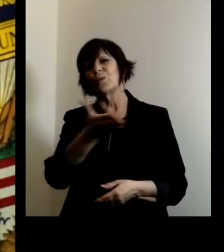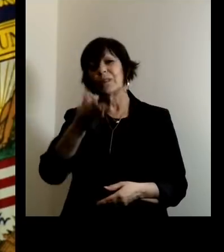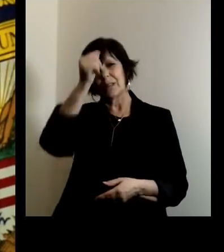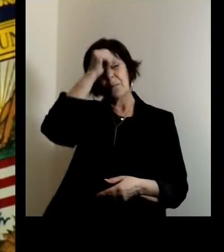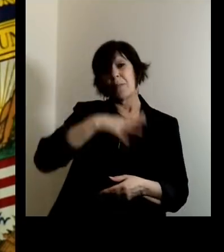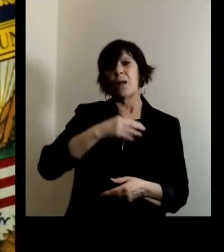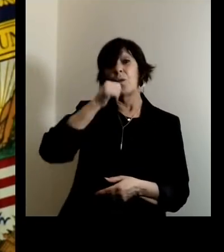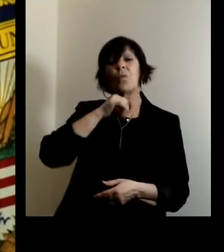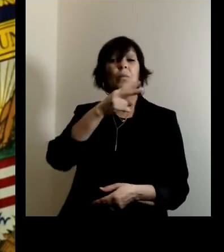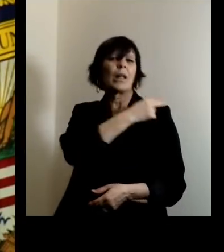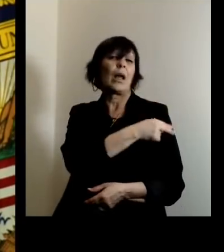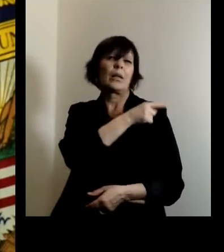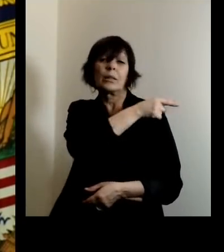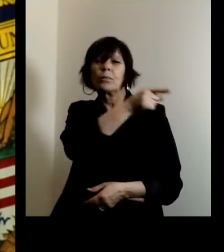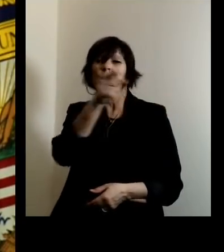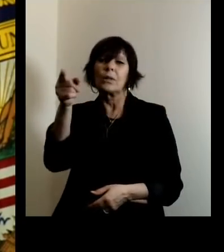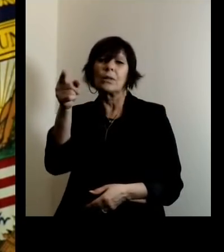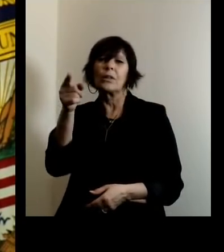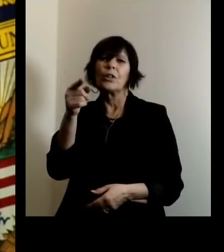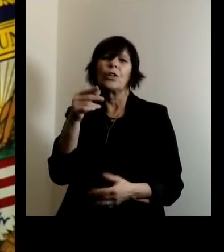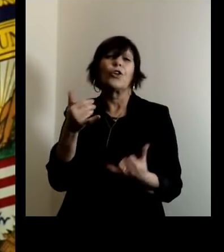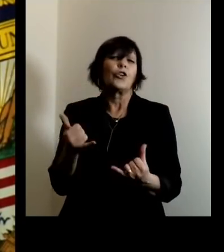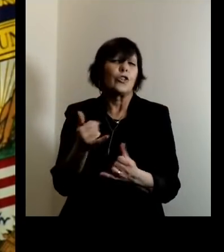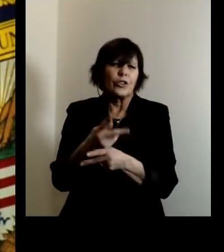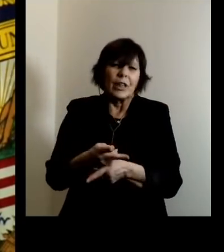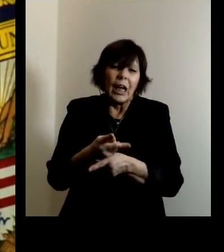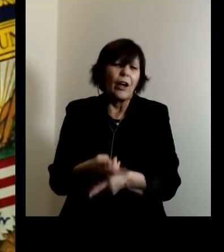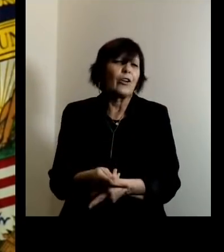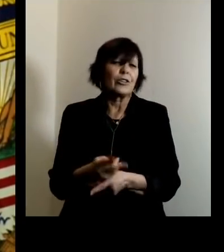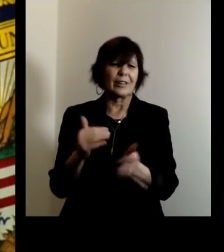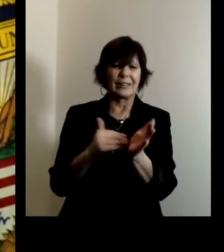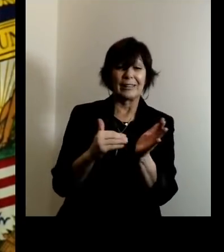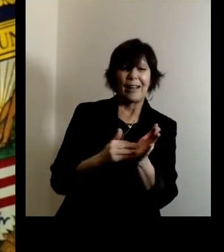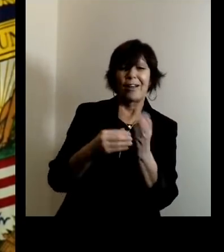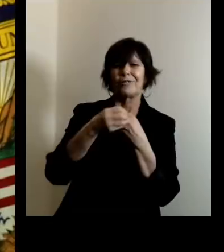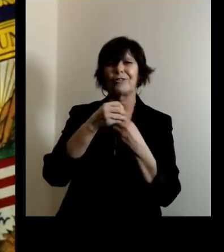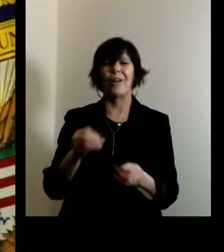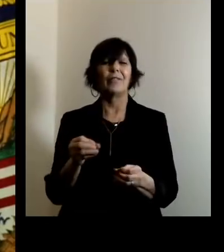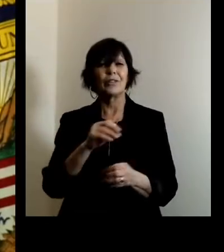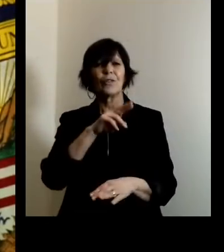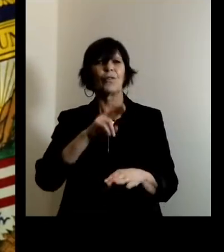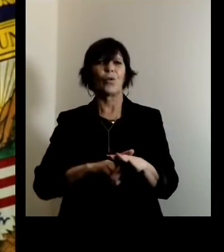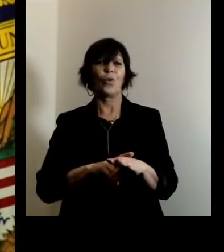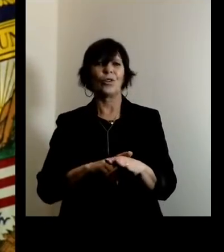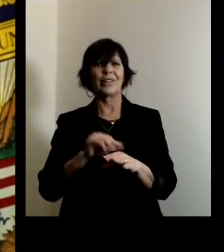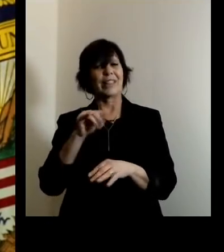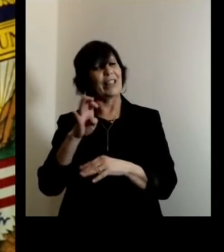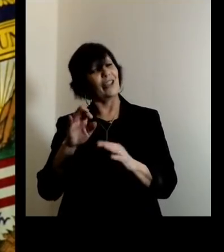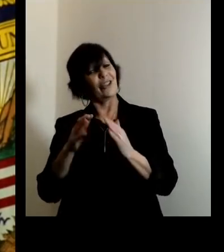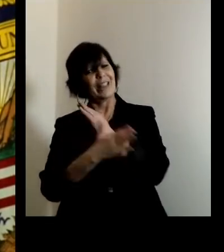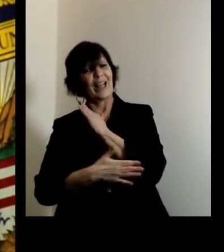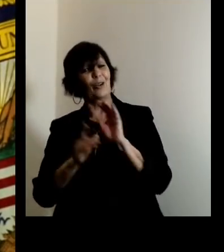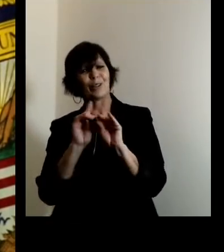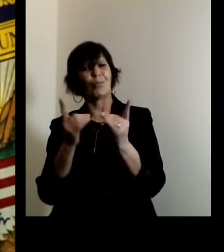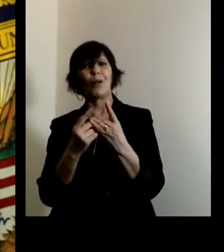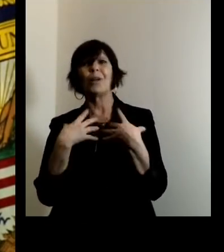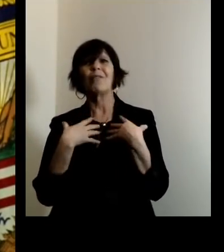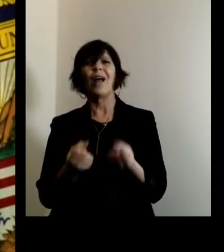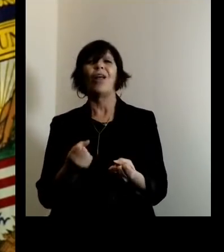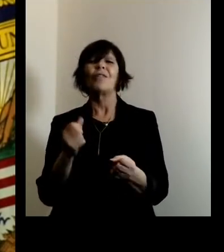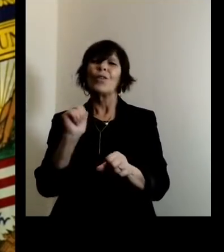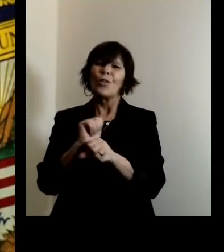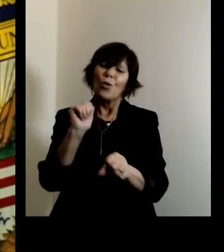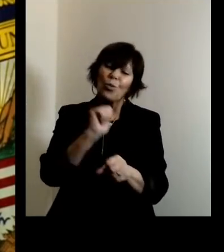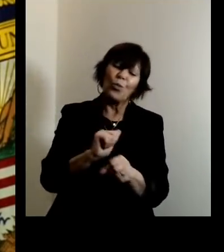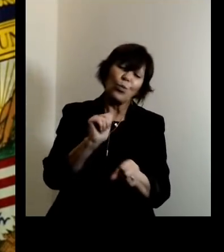area hospitals, our urgent cares, the doctor's offices, and of course our Erie County Department of Health for the work that